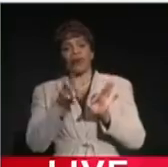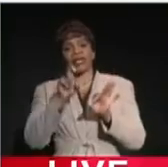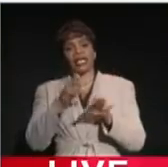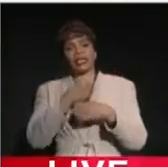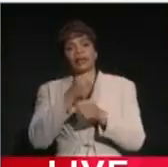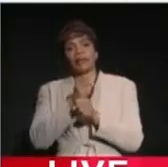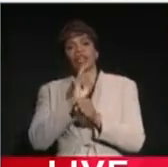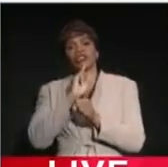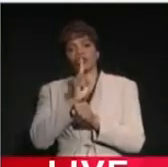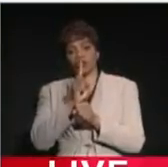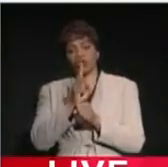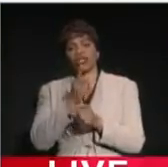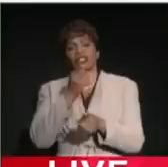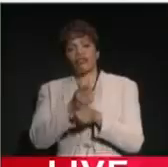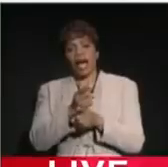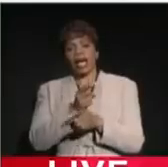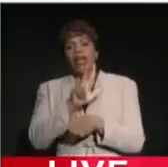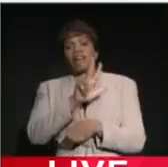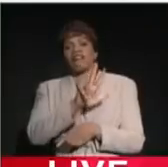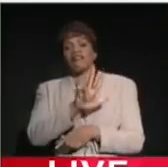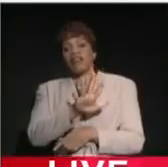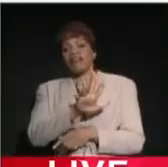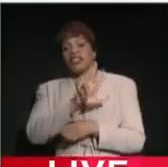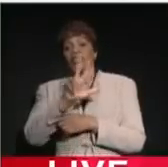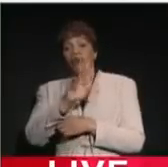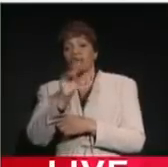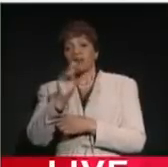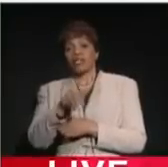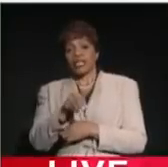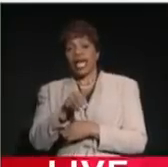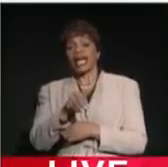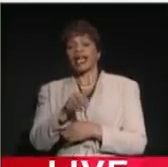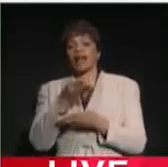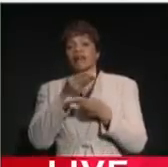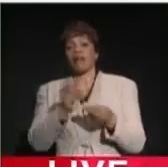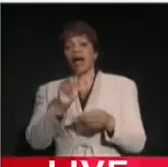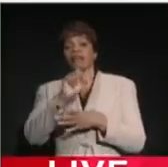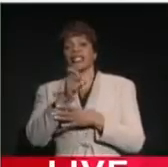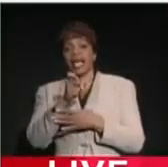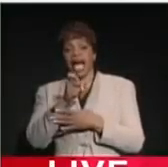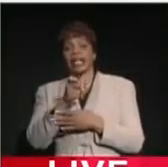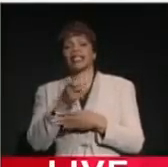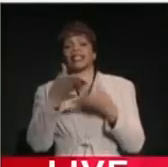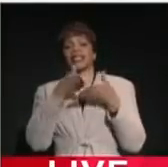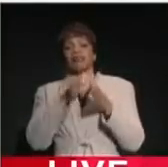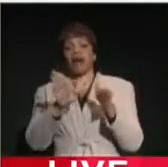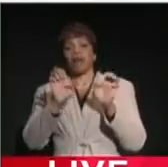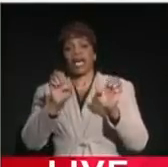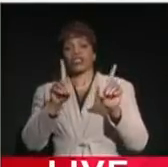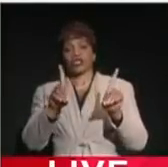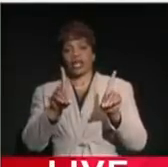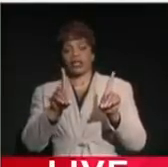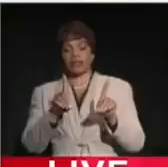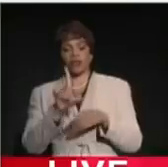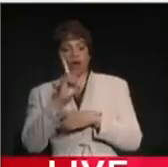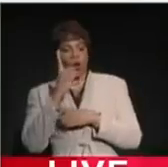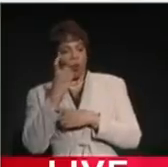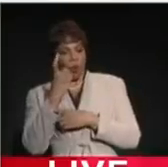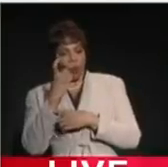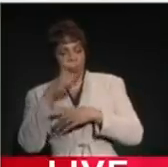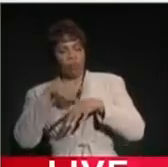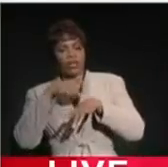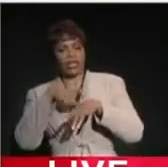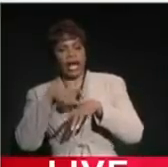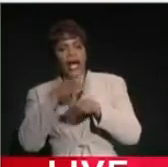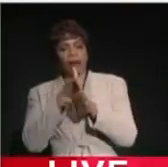So one last 53% time. Of a property tax bill is public education. That's been underfunded by $9 billion. That's real property one tax. One last leave. Time before I get to